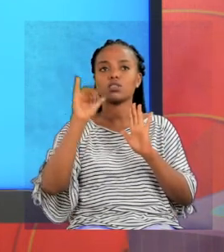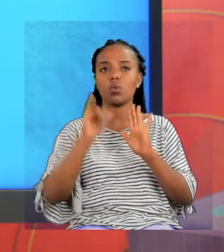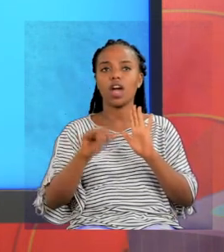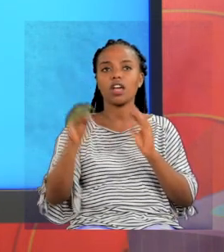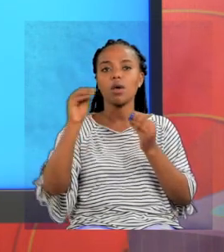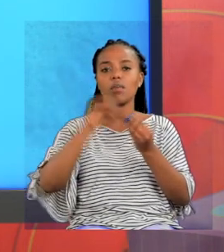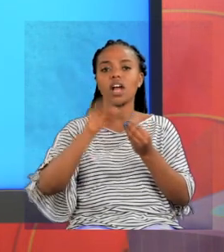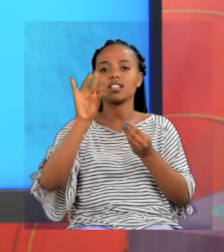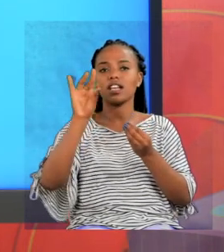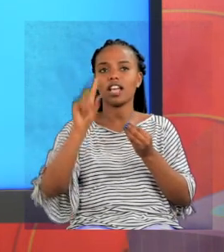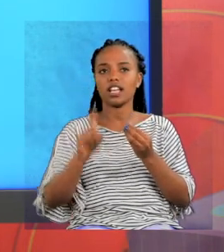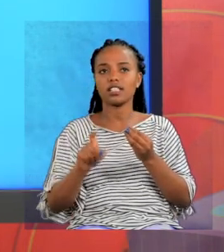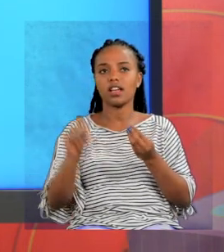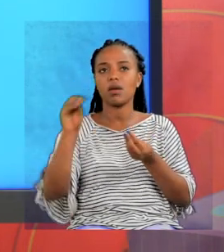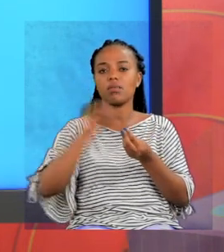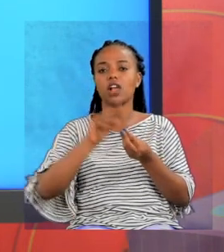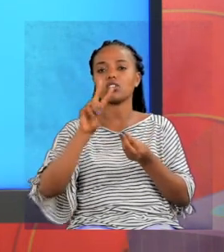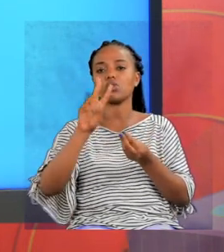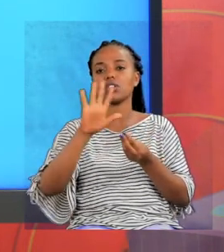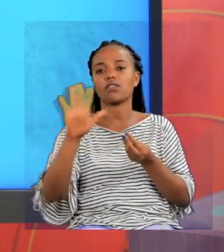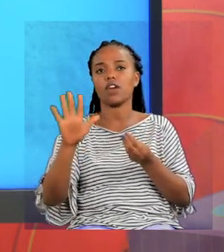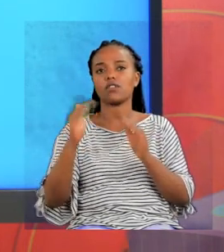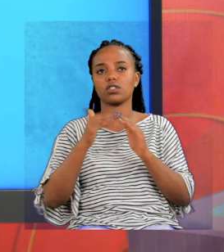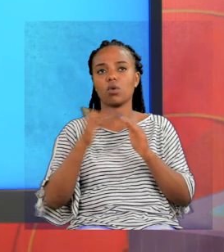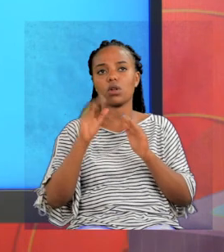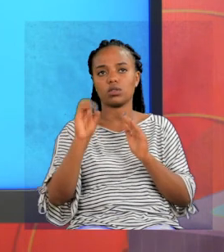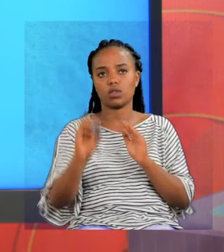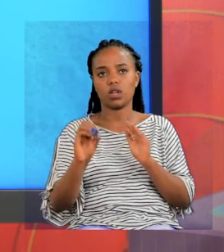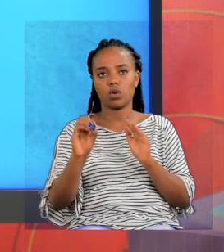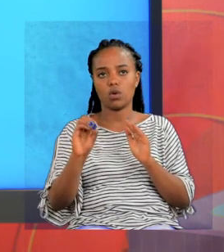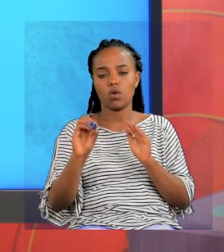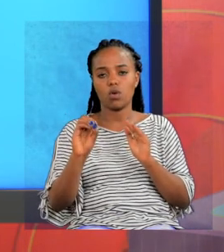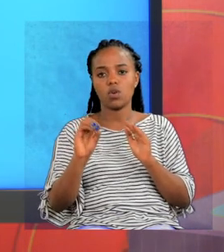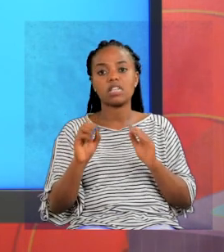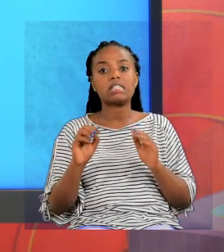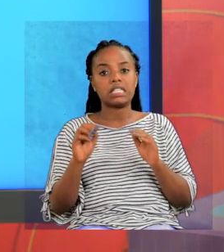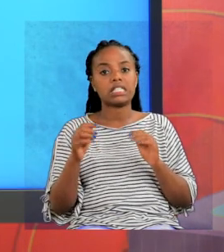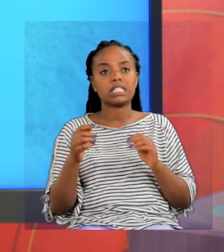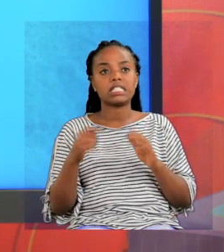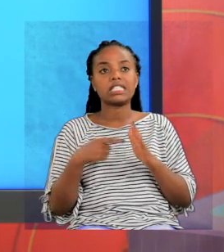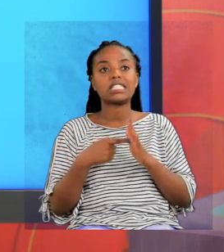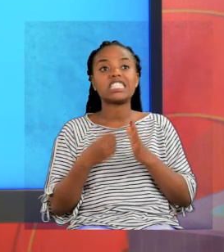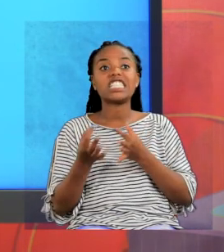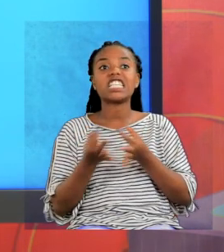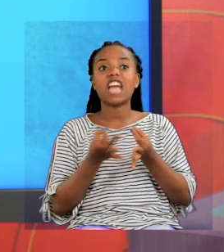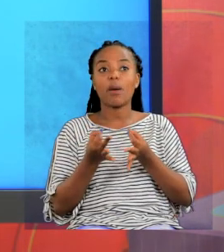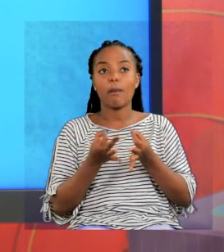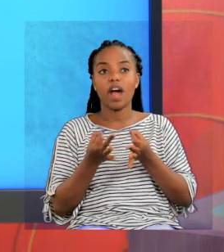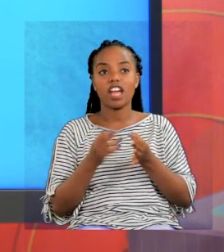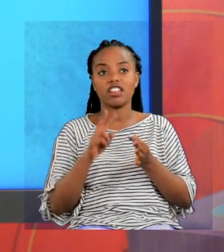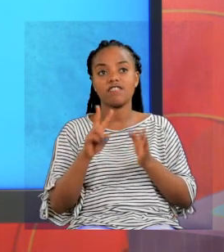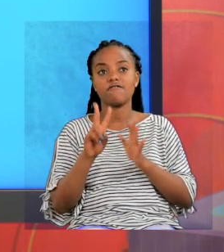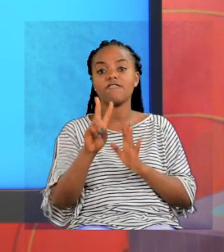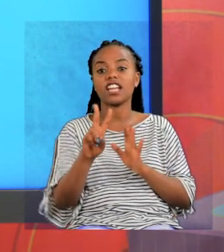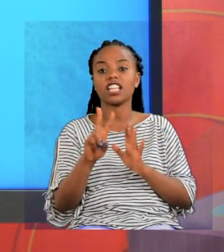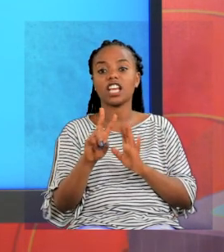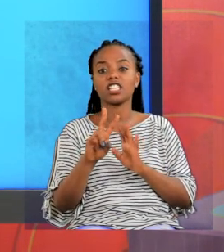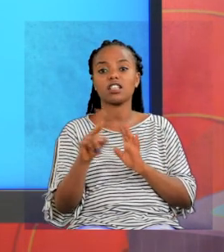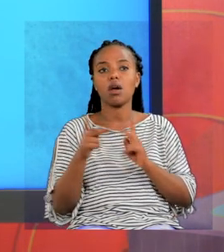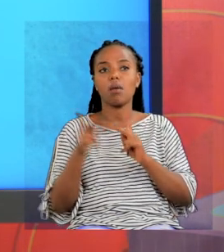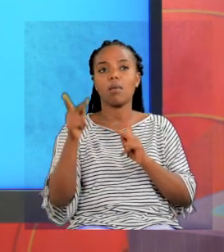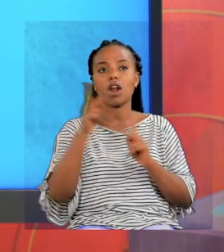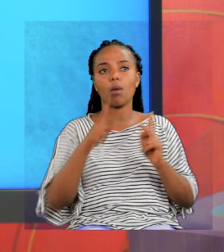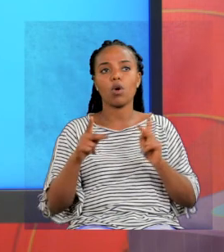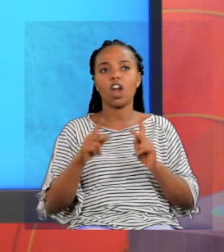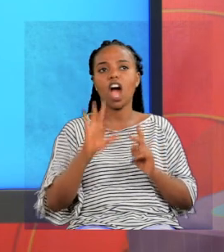minus 6y plus 8x plus 25 is equal to 0. Then determine the vertex of the parabola, focal